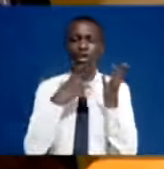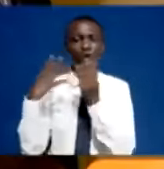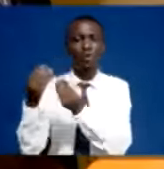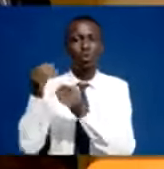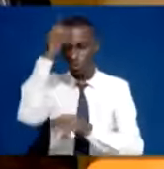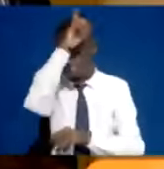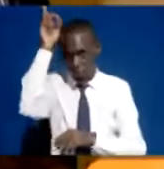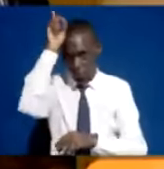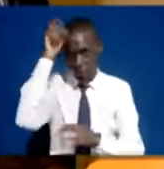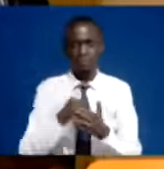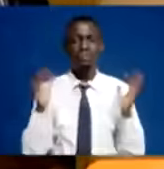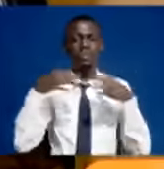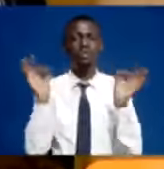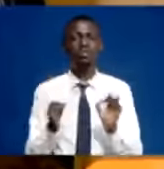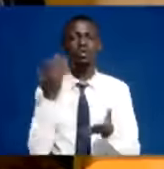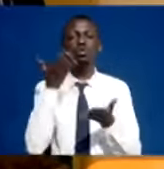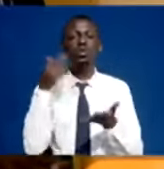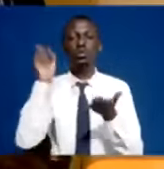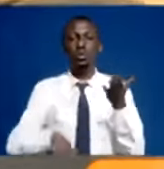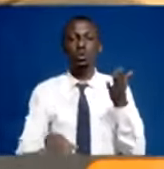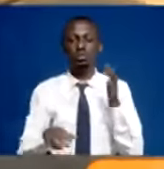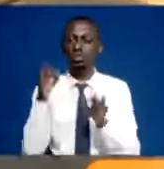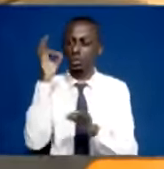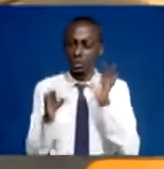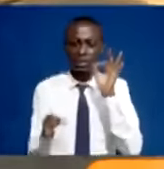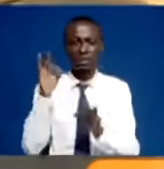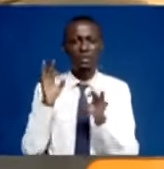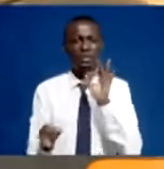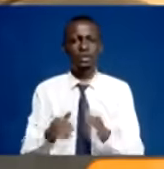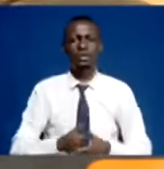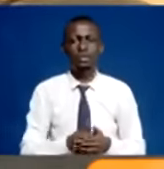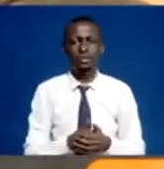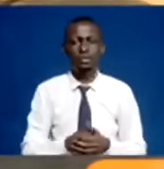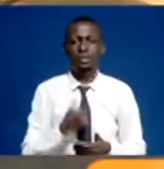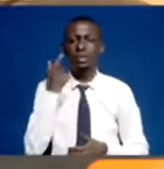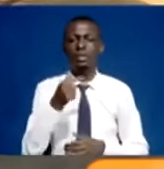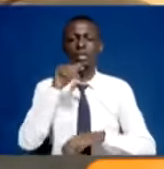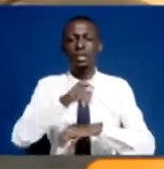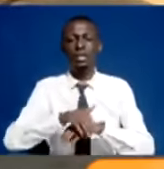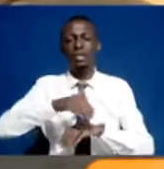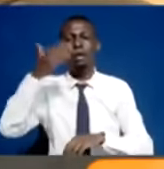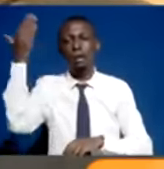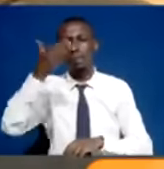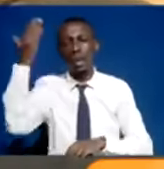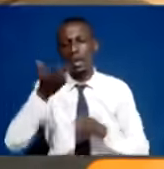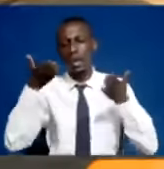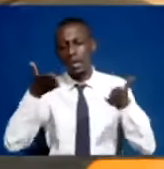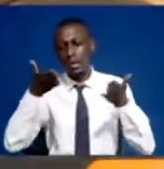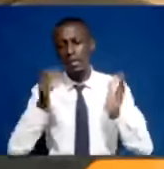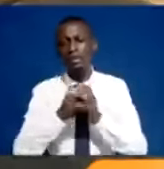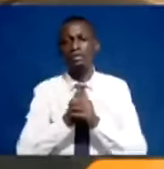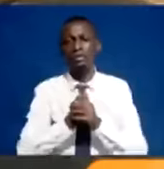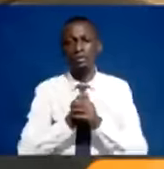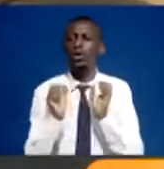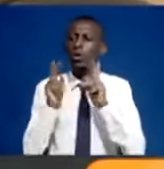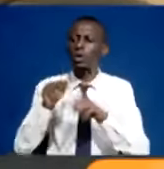The family is now seeking justice for their loved ones. Walisema walipata panga hapo ndani. Nikasema hata kama